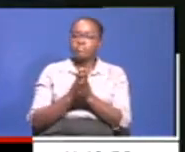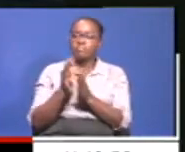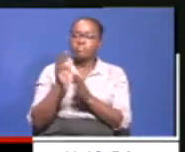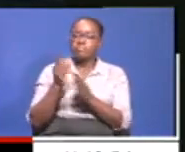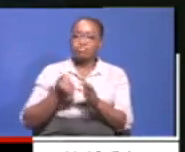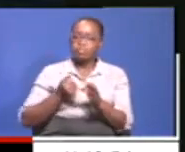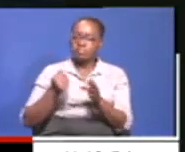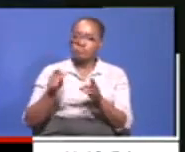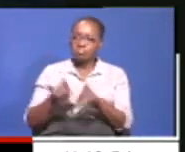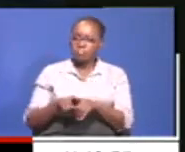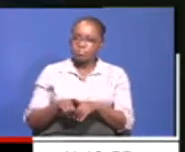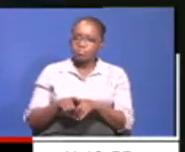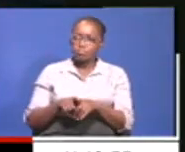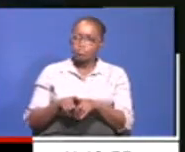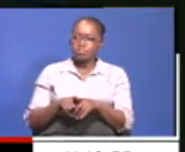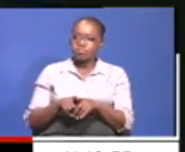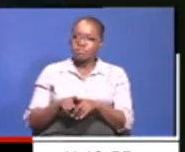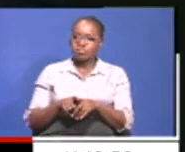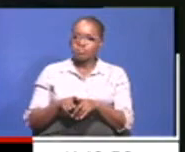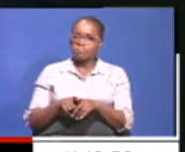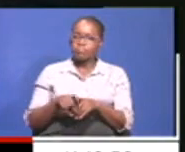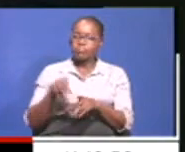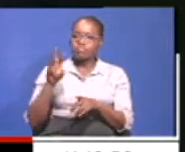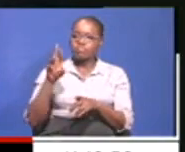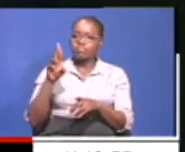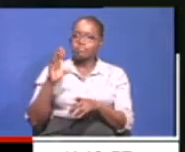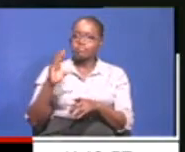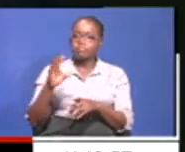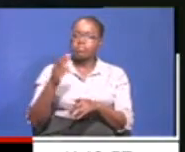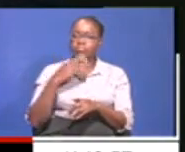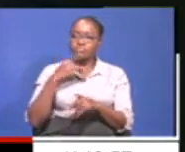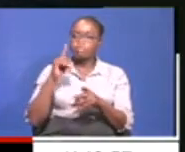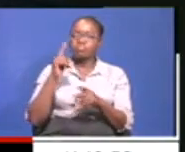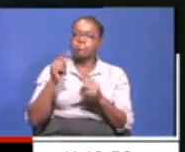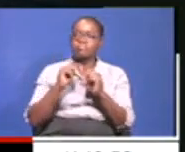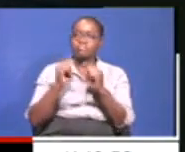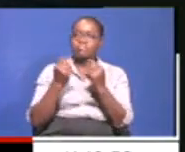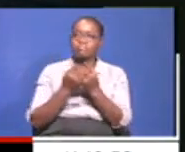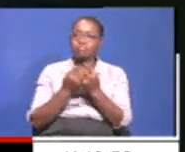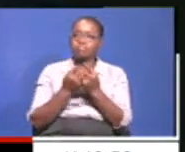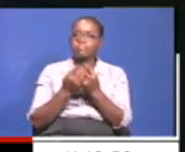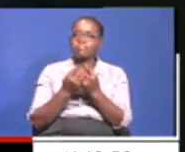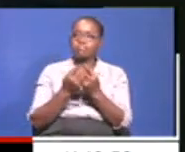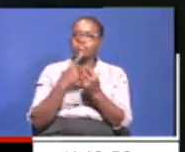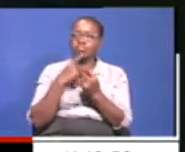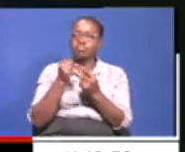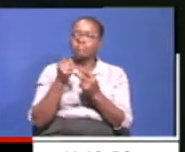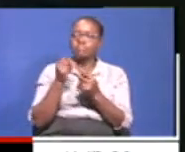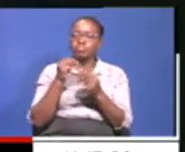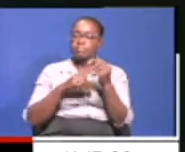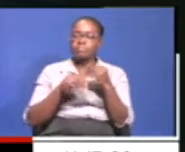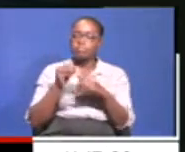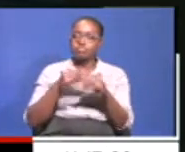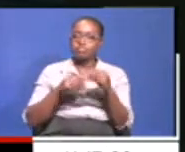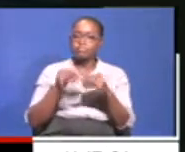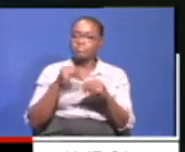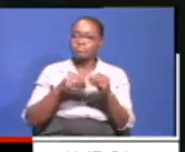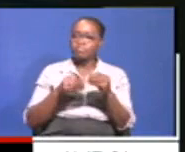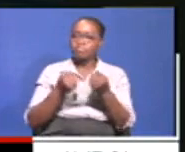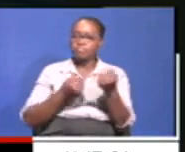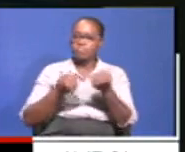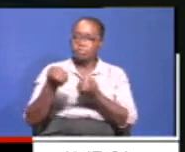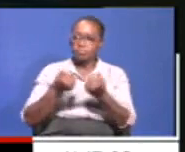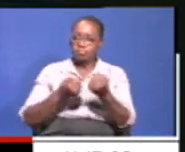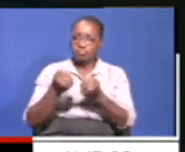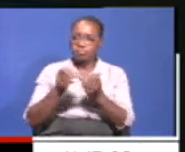wanted at least one team for the Lionesses to be in this WRC. So he's actually got our car looking after it, and he's